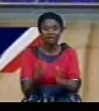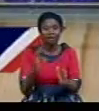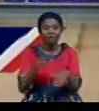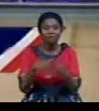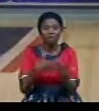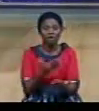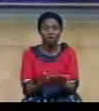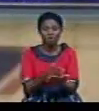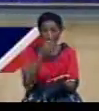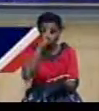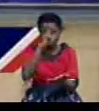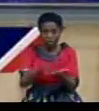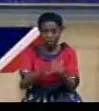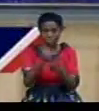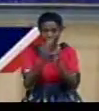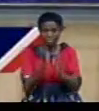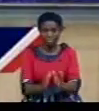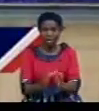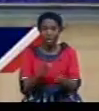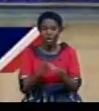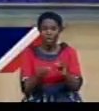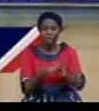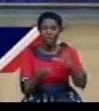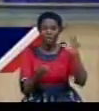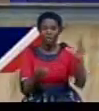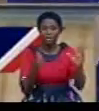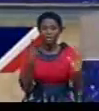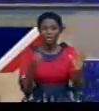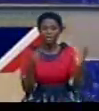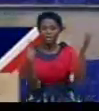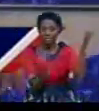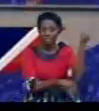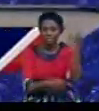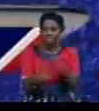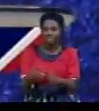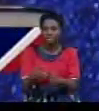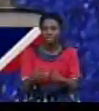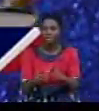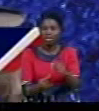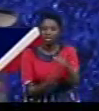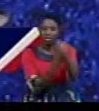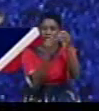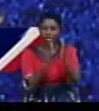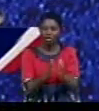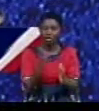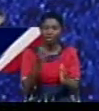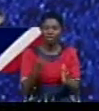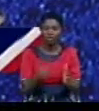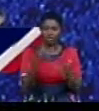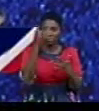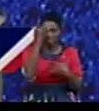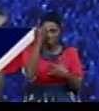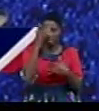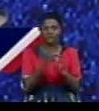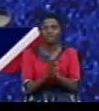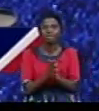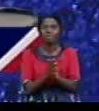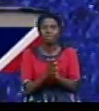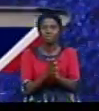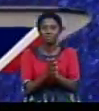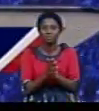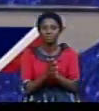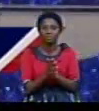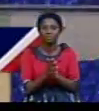is meeting circle of the sick this meeting circle of the sick